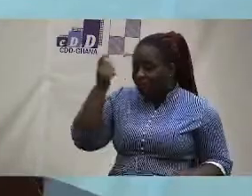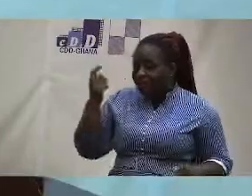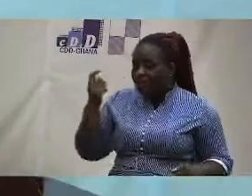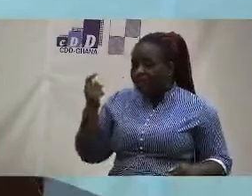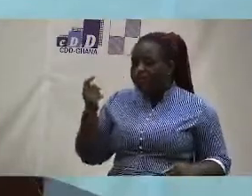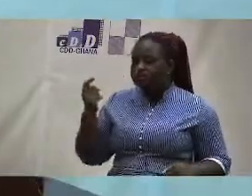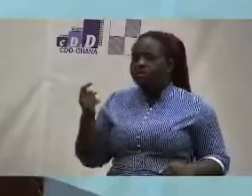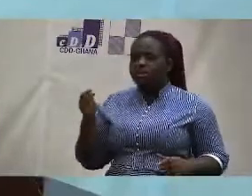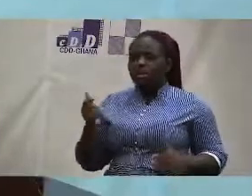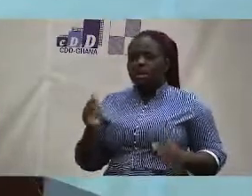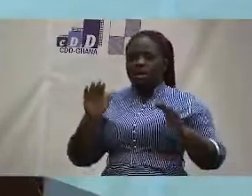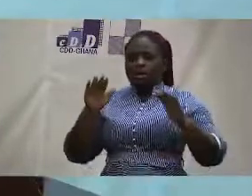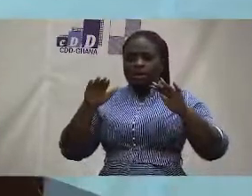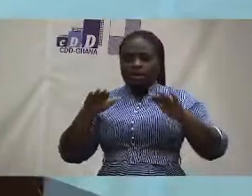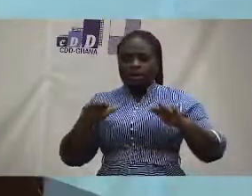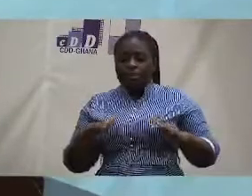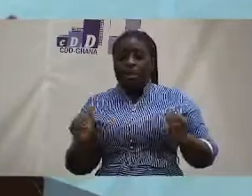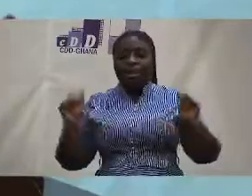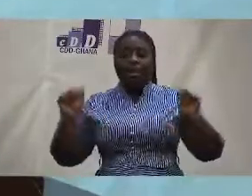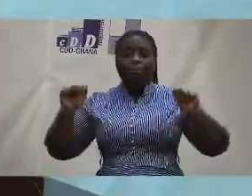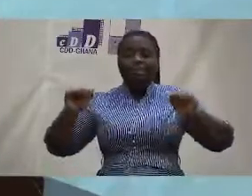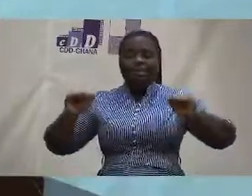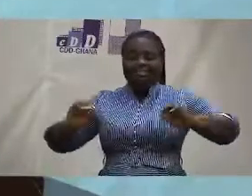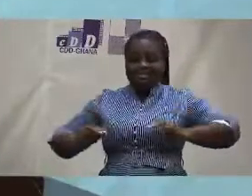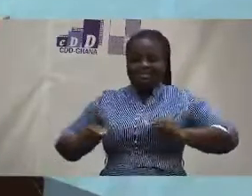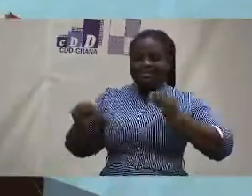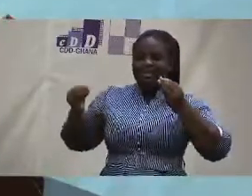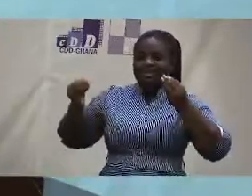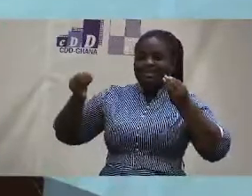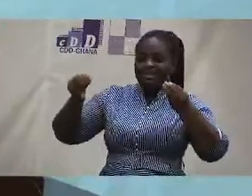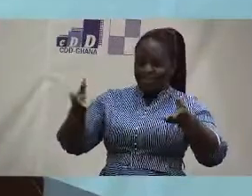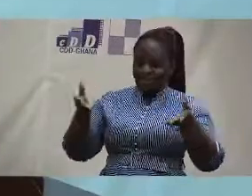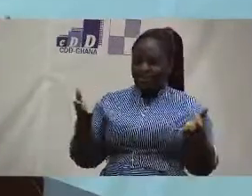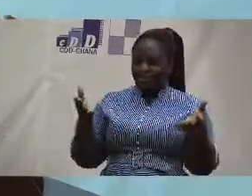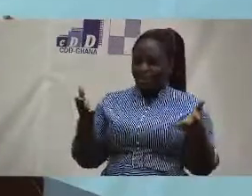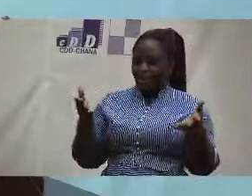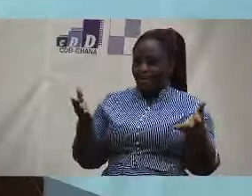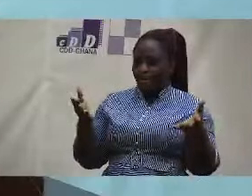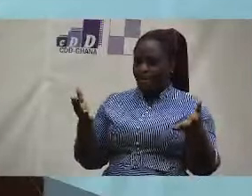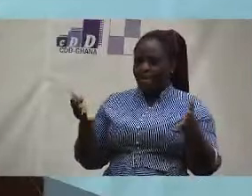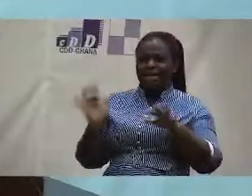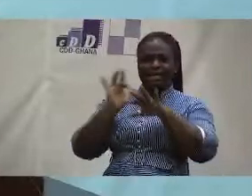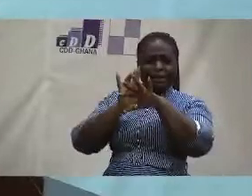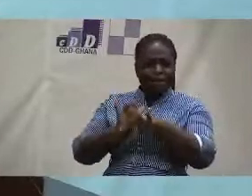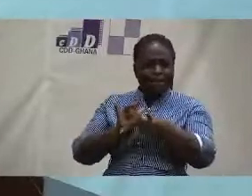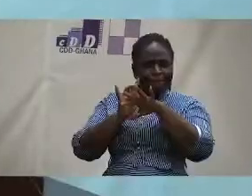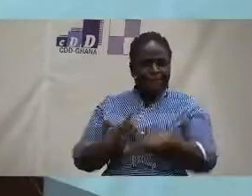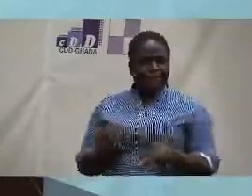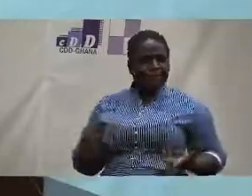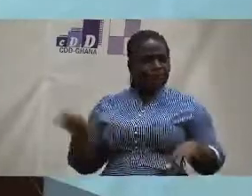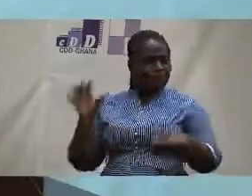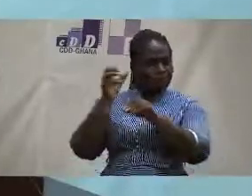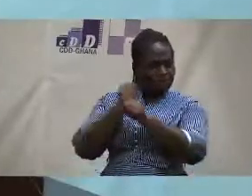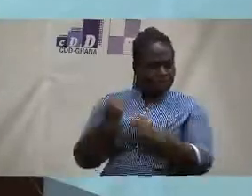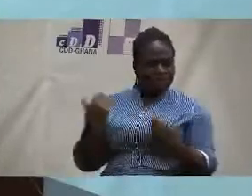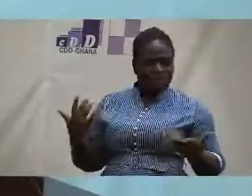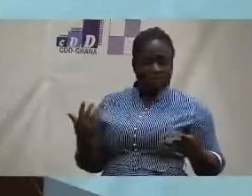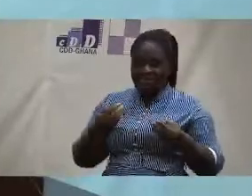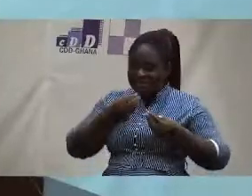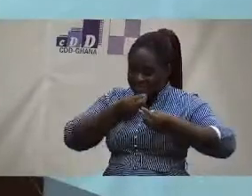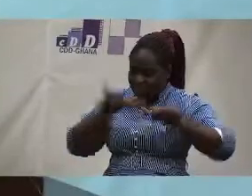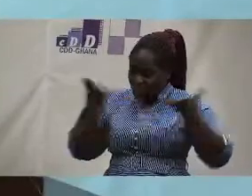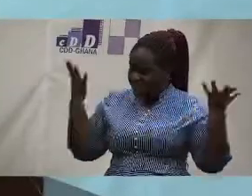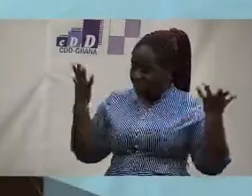actually climbing down on the ability to give and to actually impart, to receive and impart